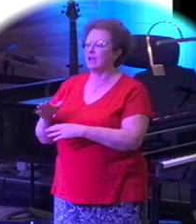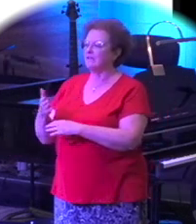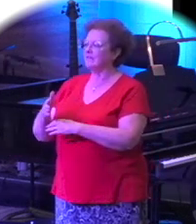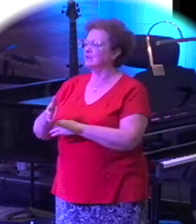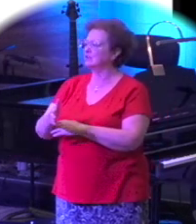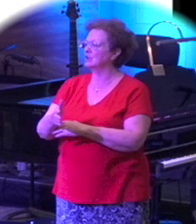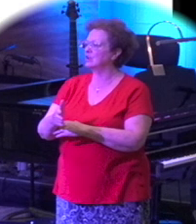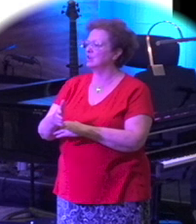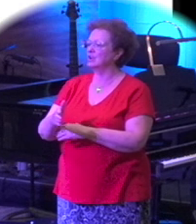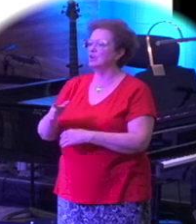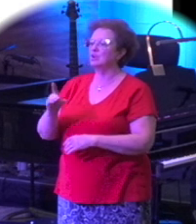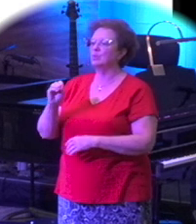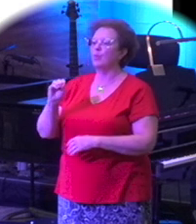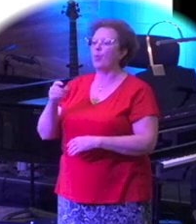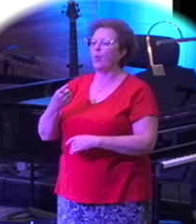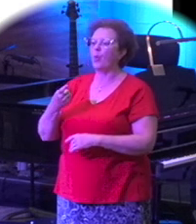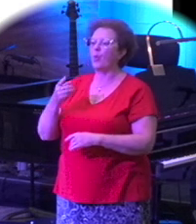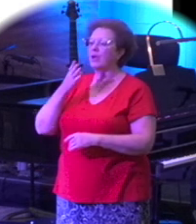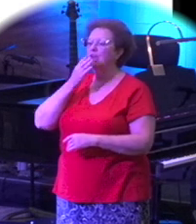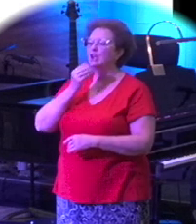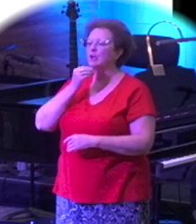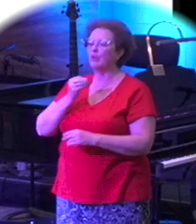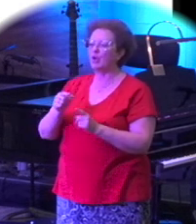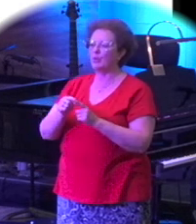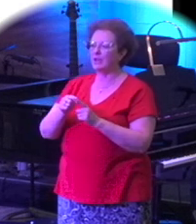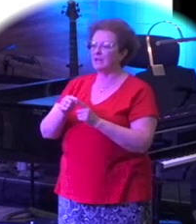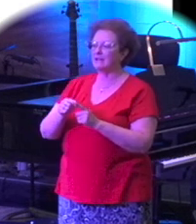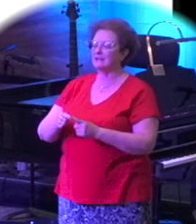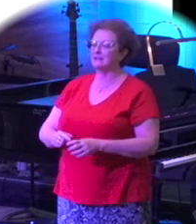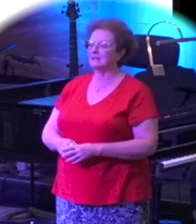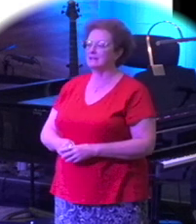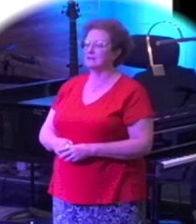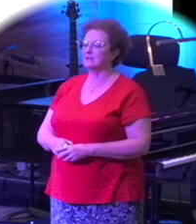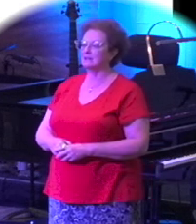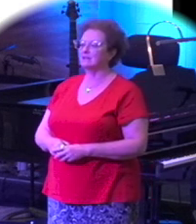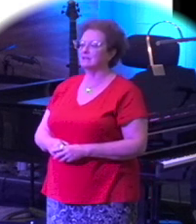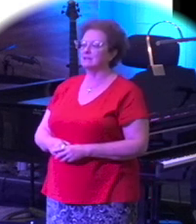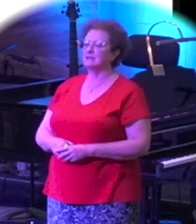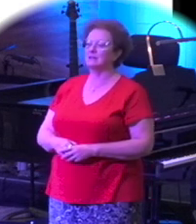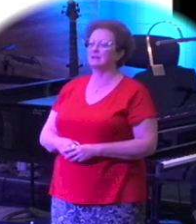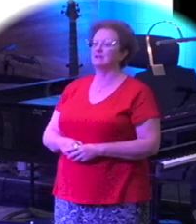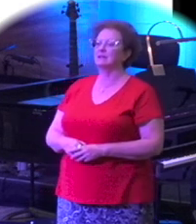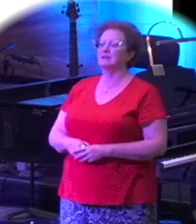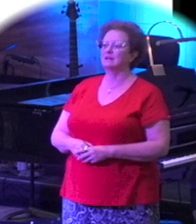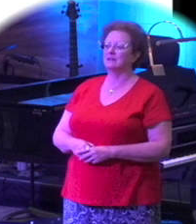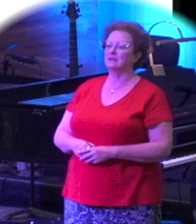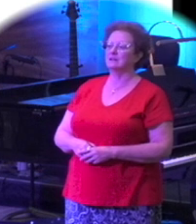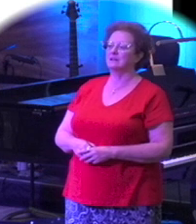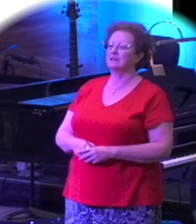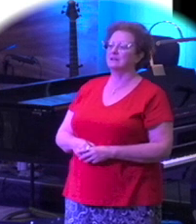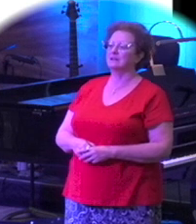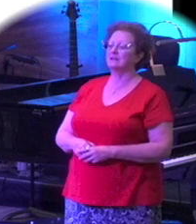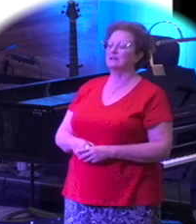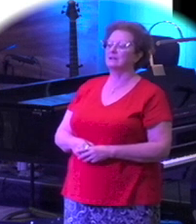fish? Oh, you guys are so good. A for a day. And Dagon is spelled D-A-G, Dag, dog, on.